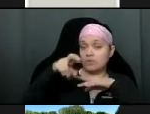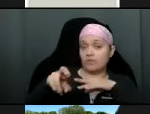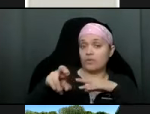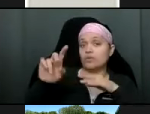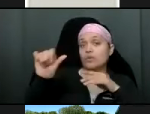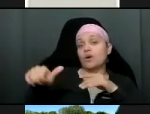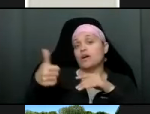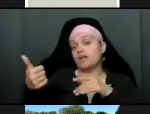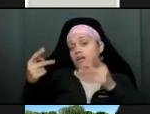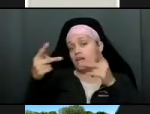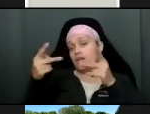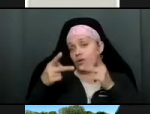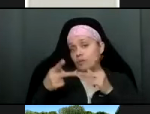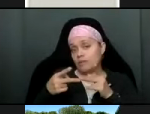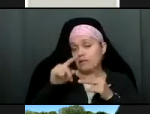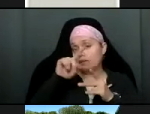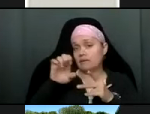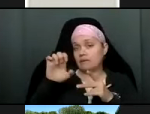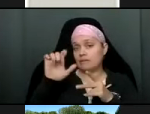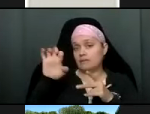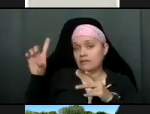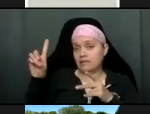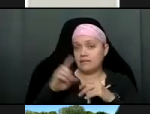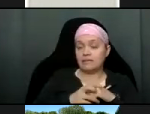another place, Zeeland.